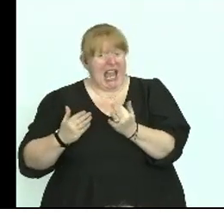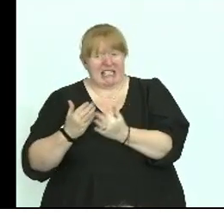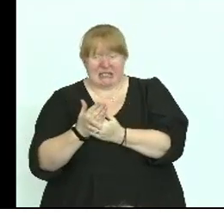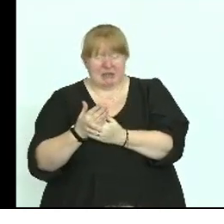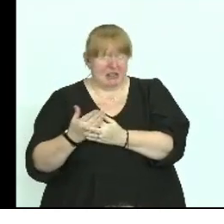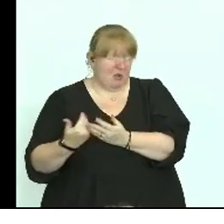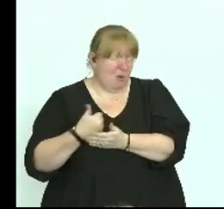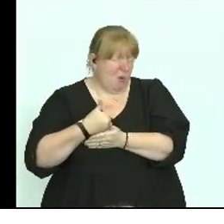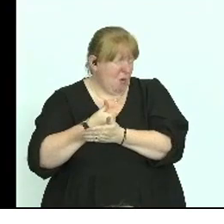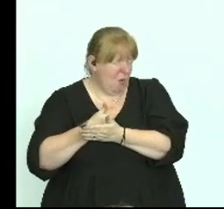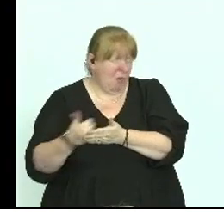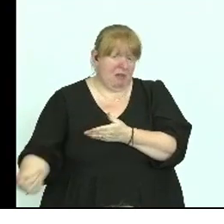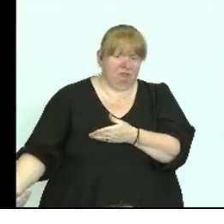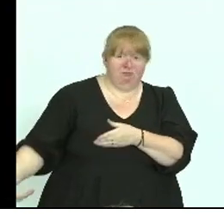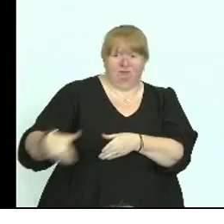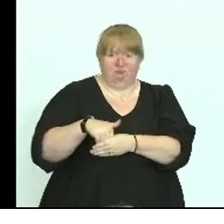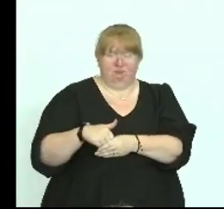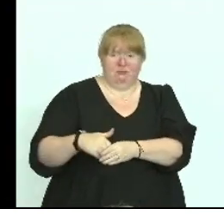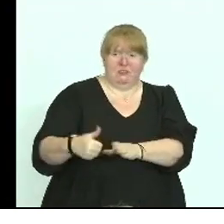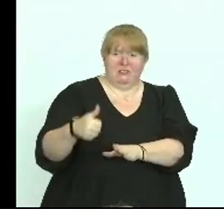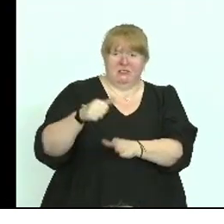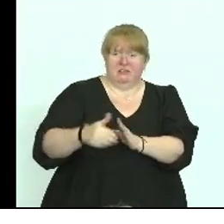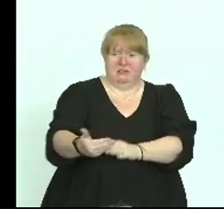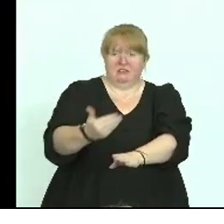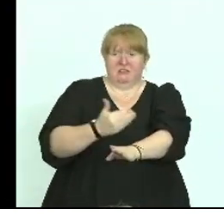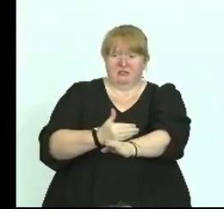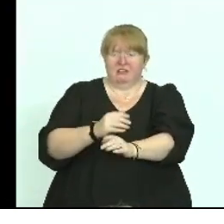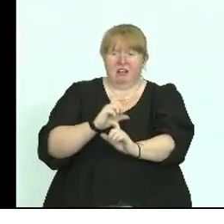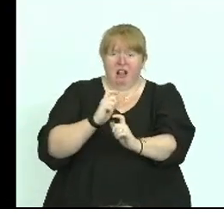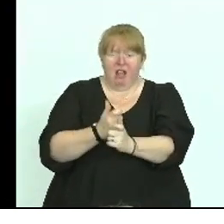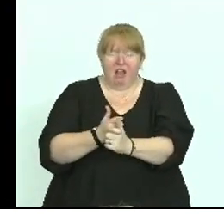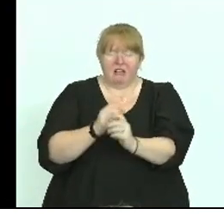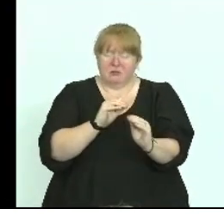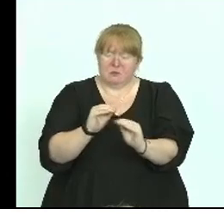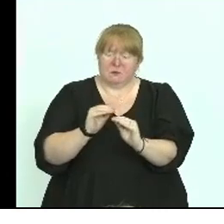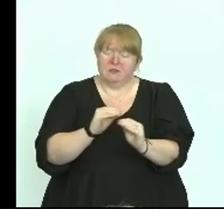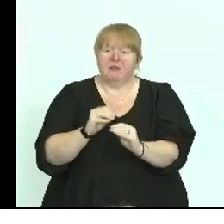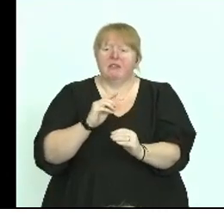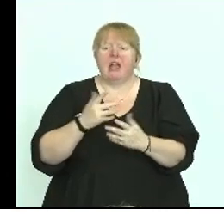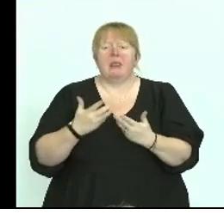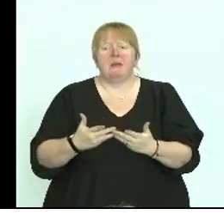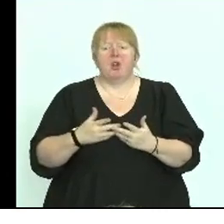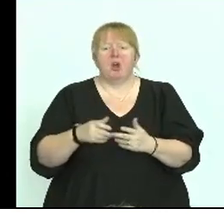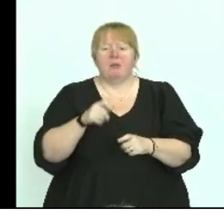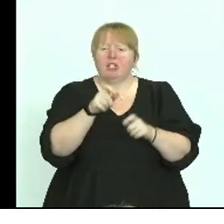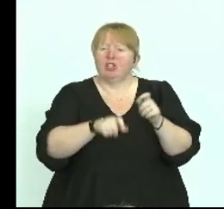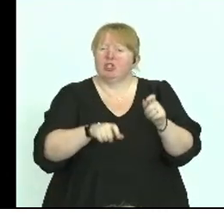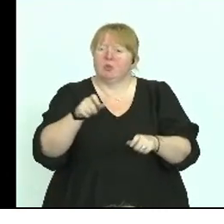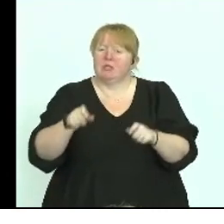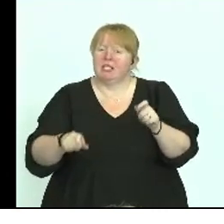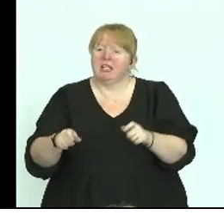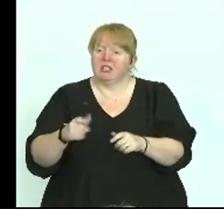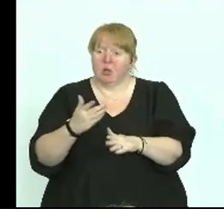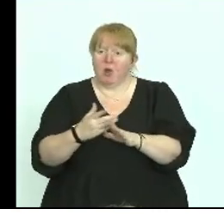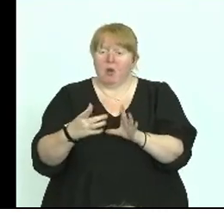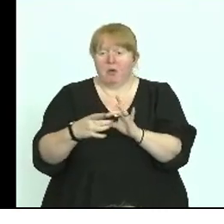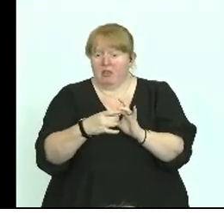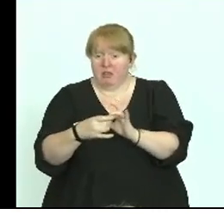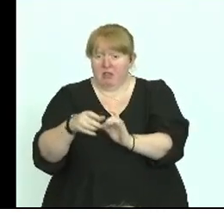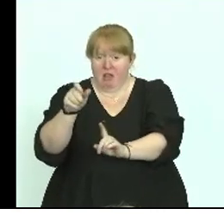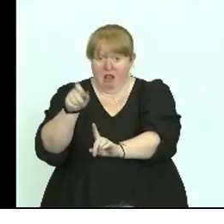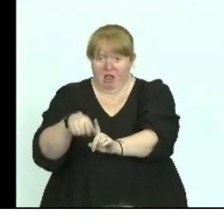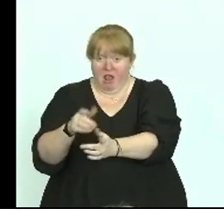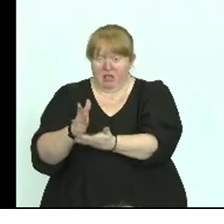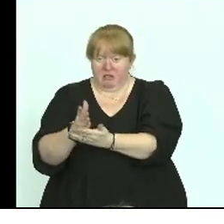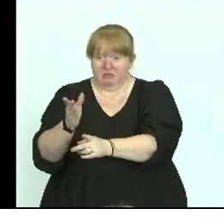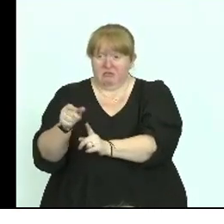always been part of my classes from the very beginning. Currently, my students work with a real-life client,